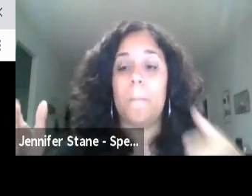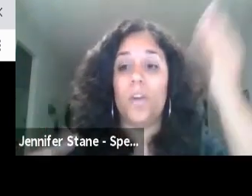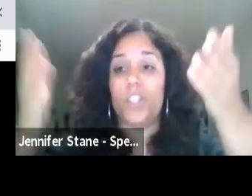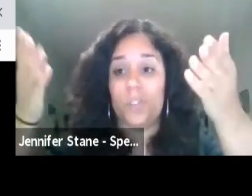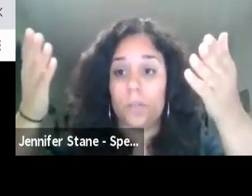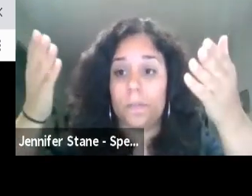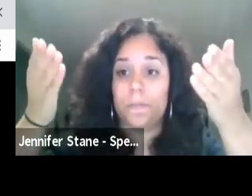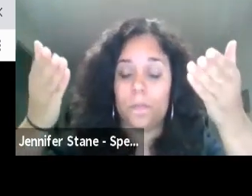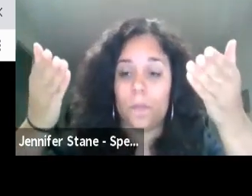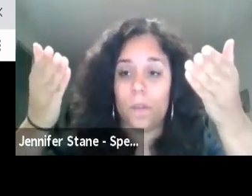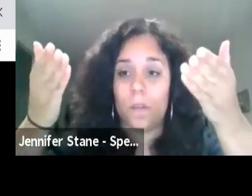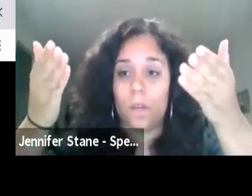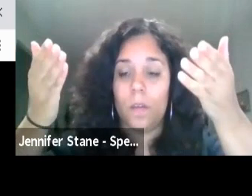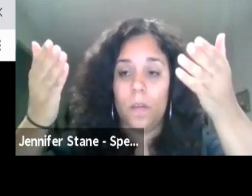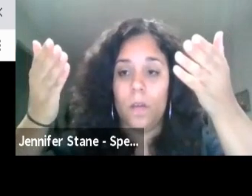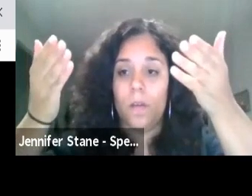milk or juice,